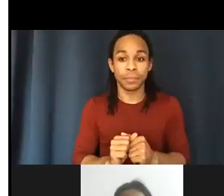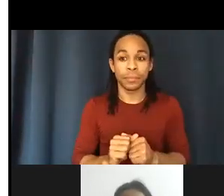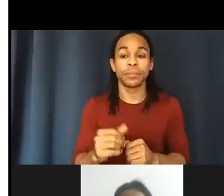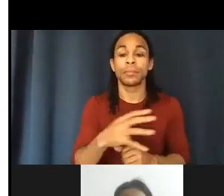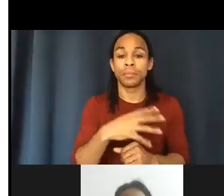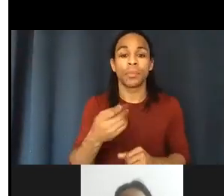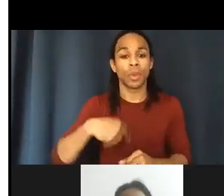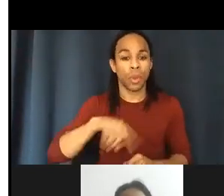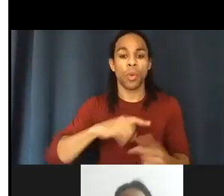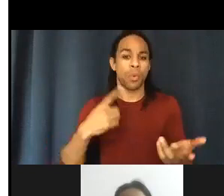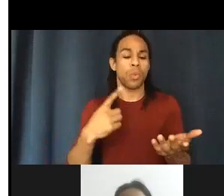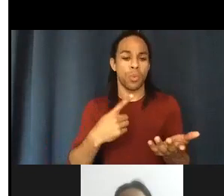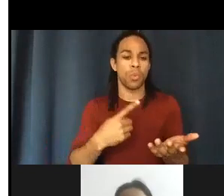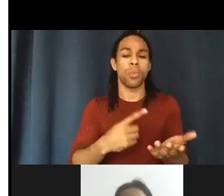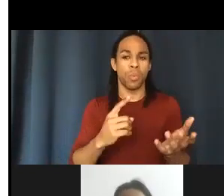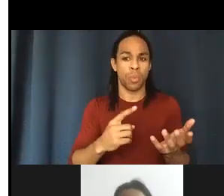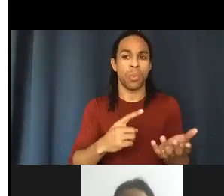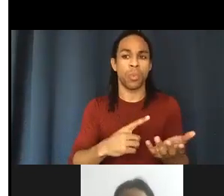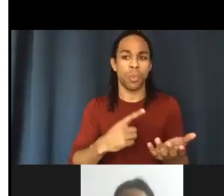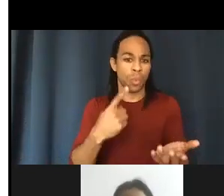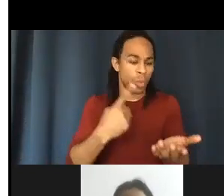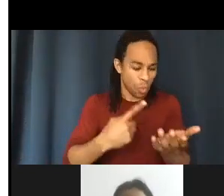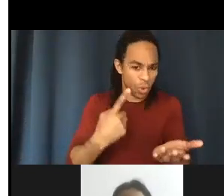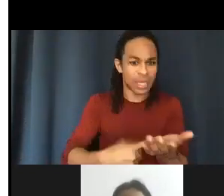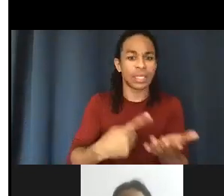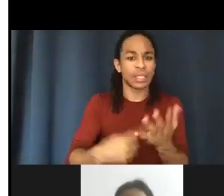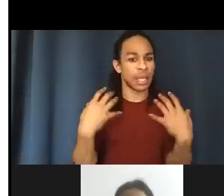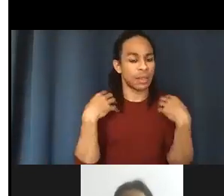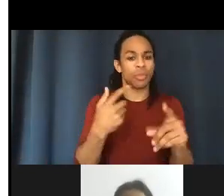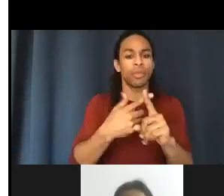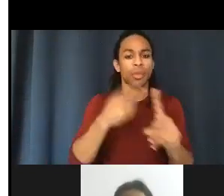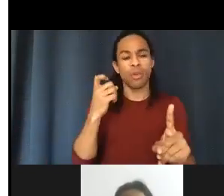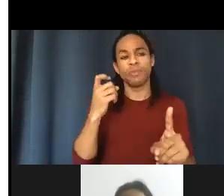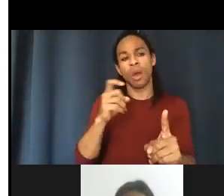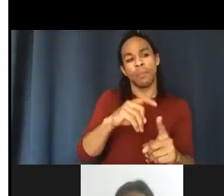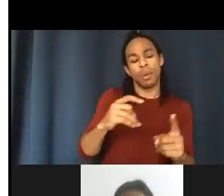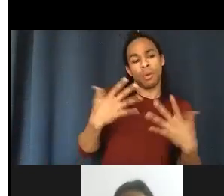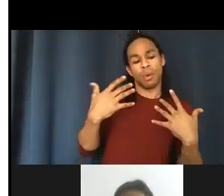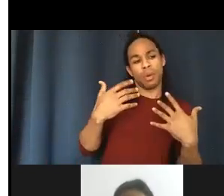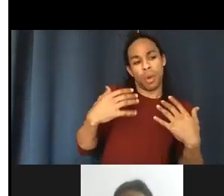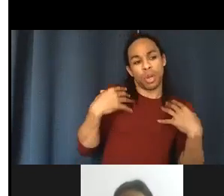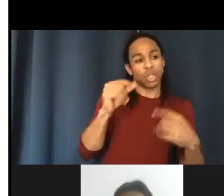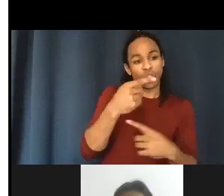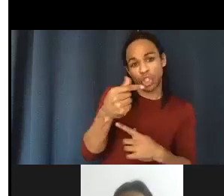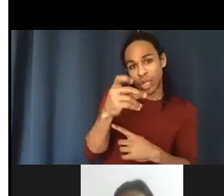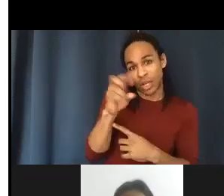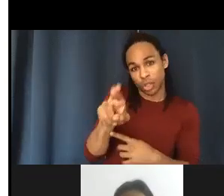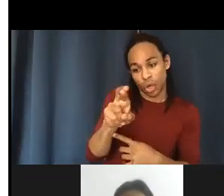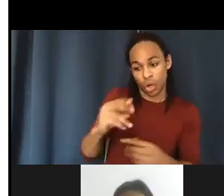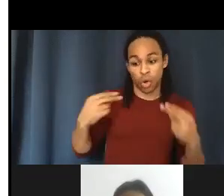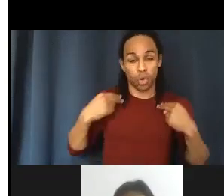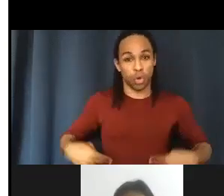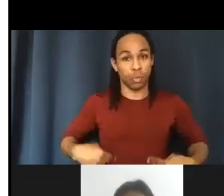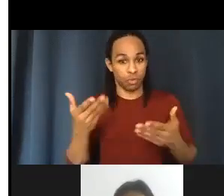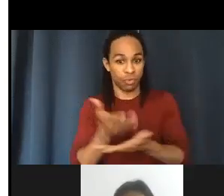health from the lens of gender, human rights, and social justice. Next slide, please.